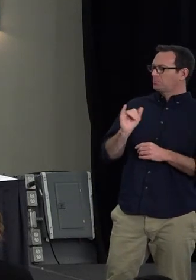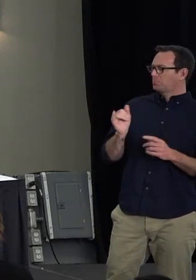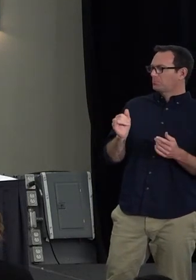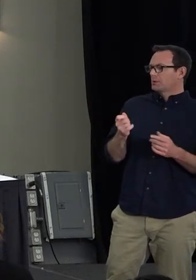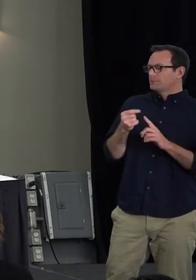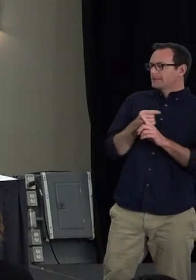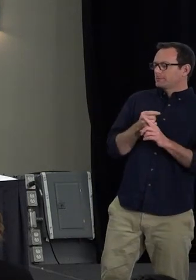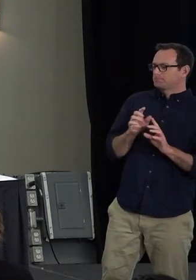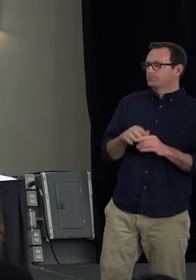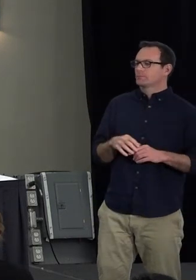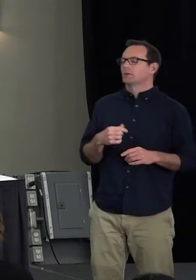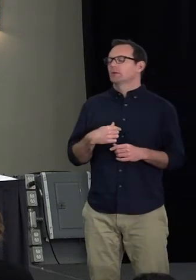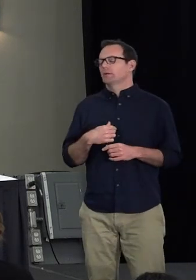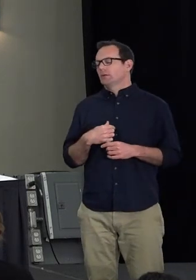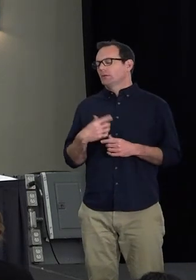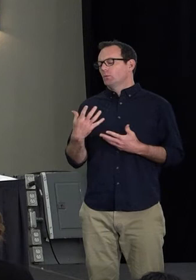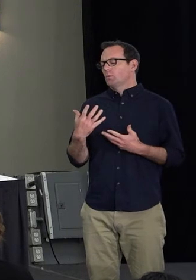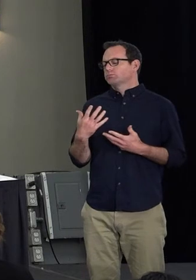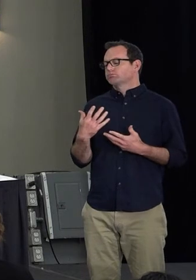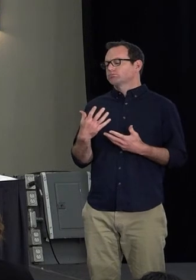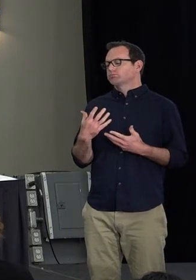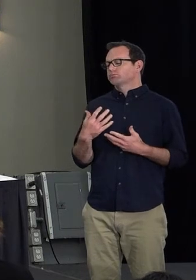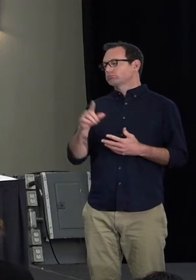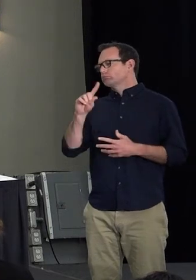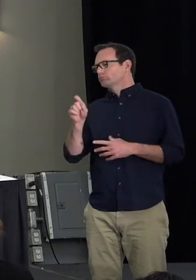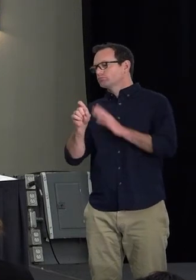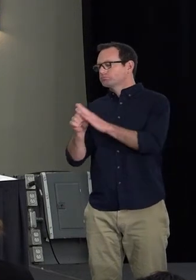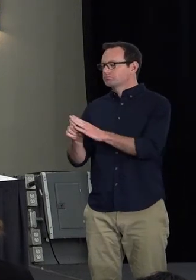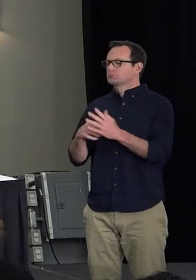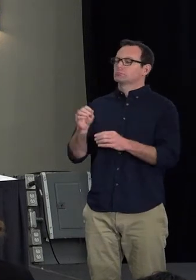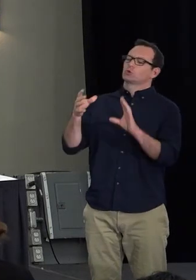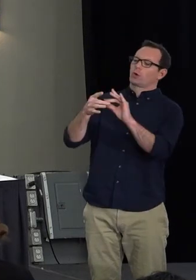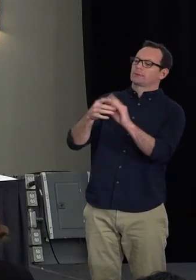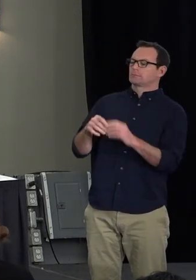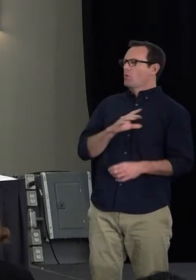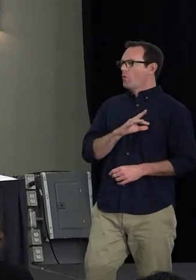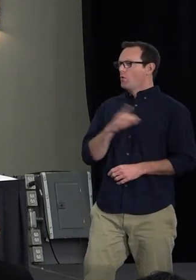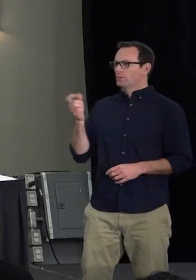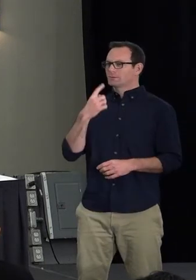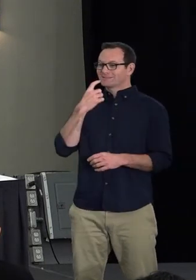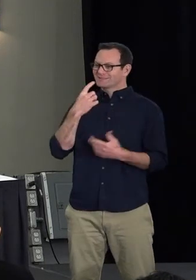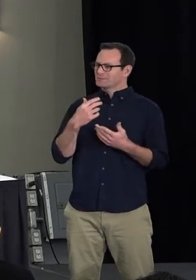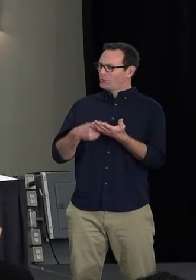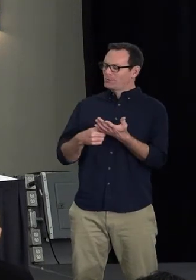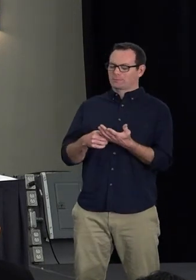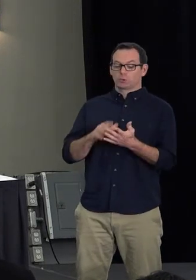more than anything. So I really, really love the comment about the transfer from school to